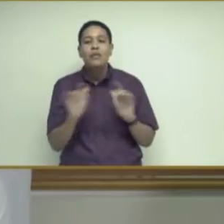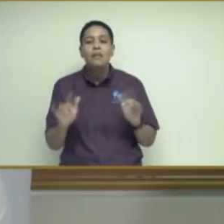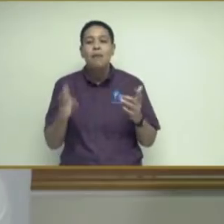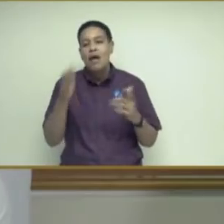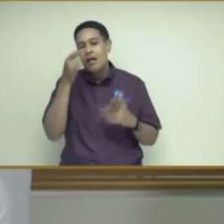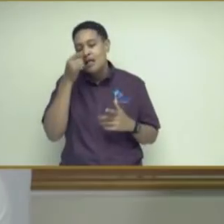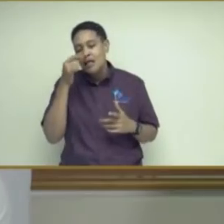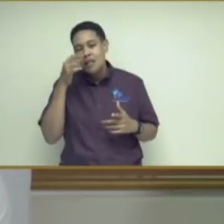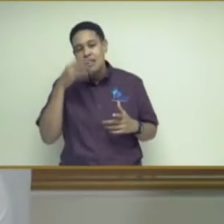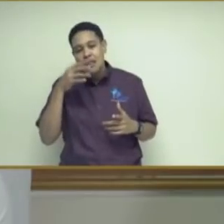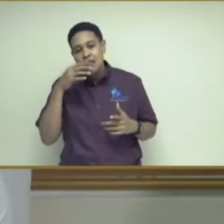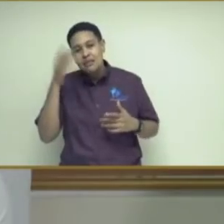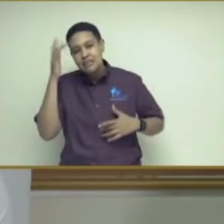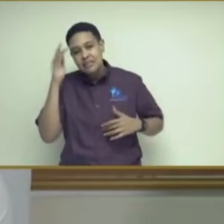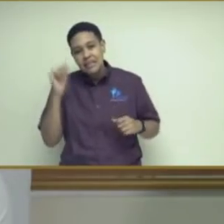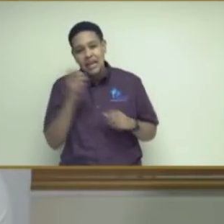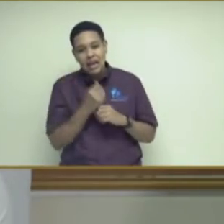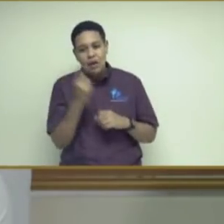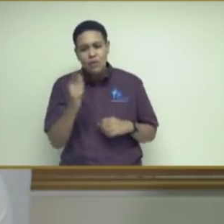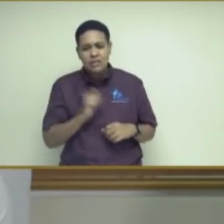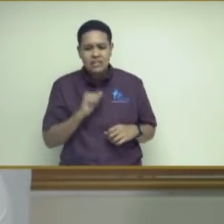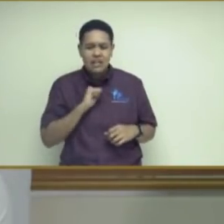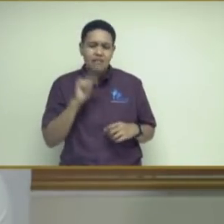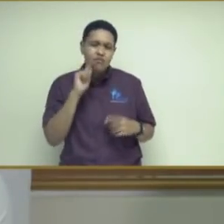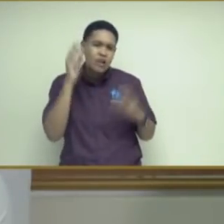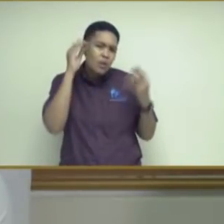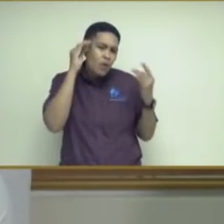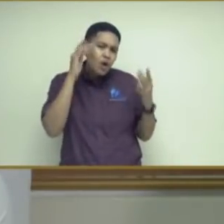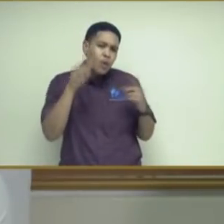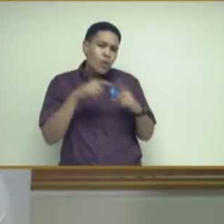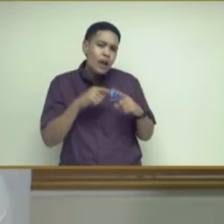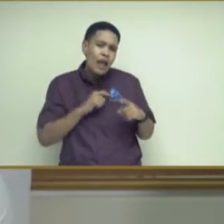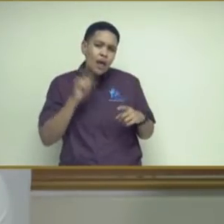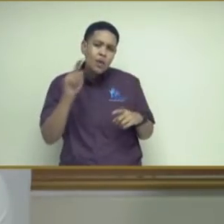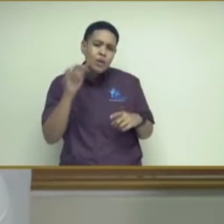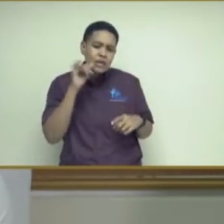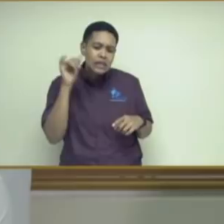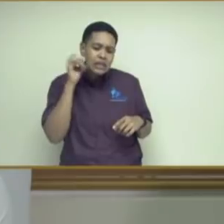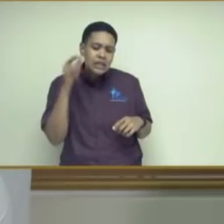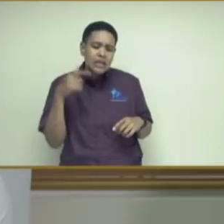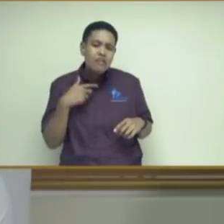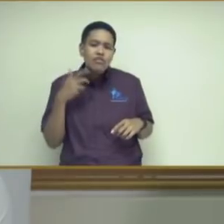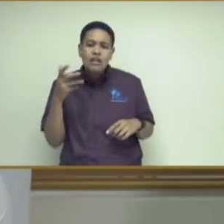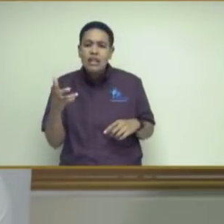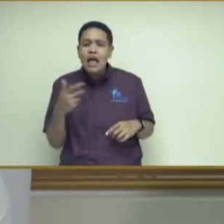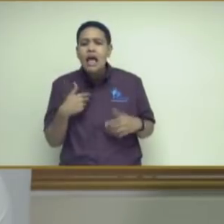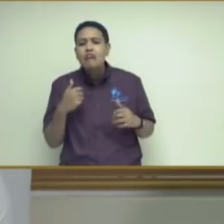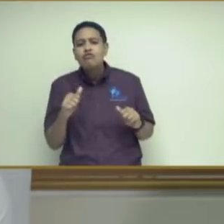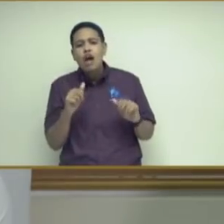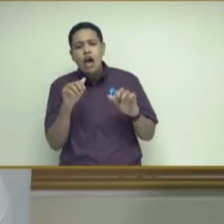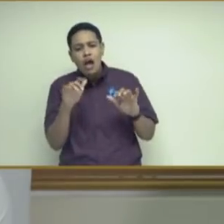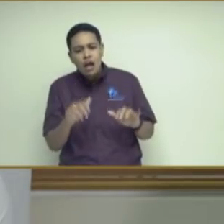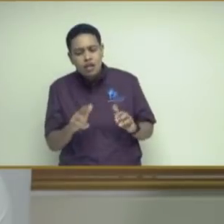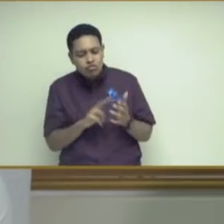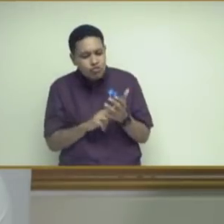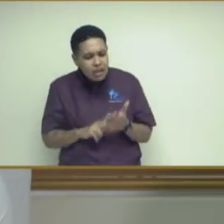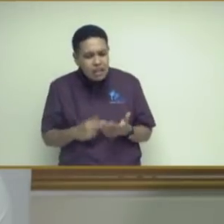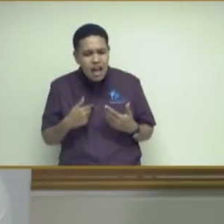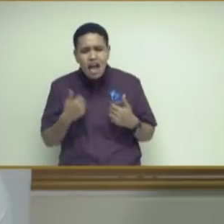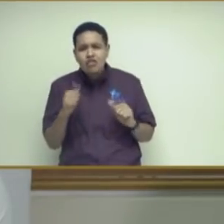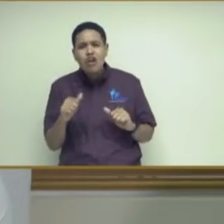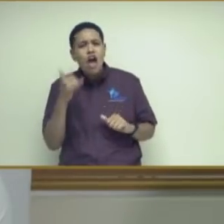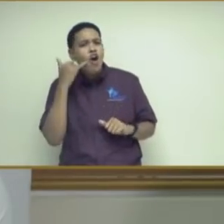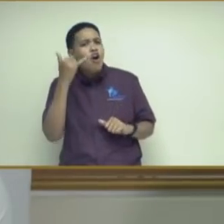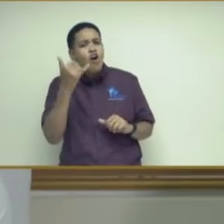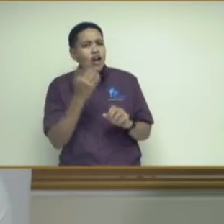respiratory symptoms can get one. So I was just wondering, how come when I went yesterday and have been on the site, I've tried to register, I've been trying to call